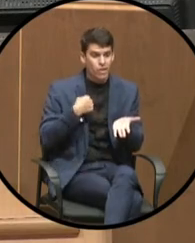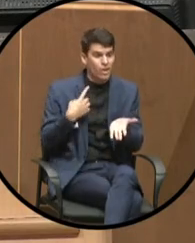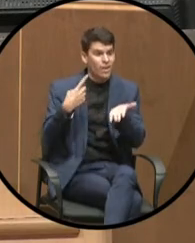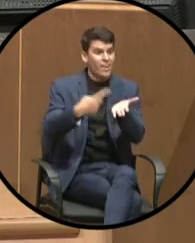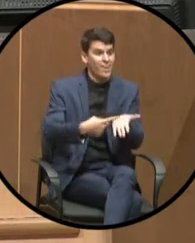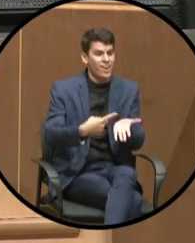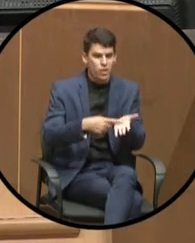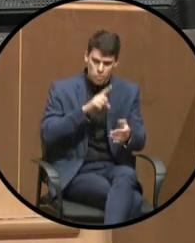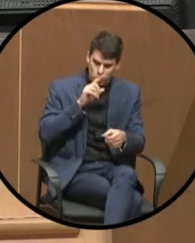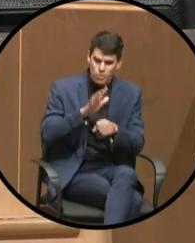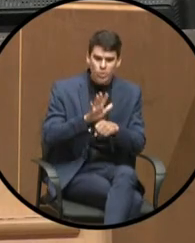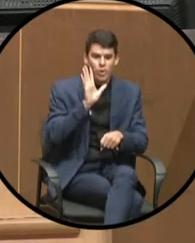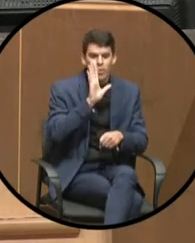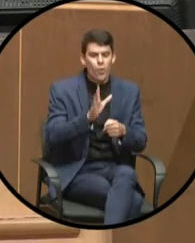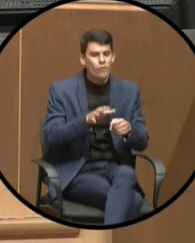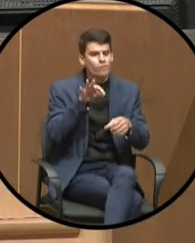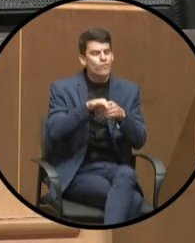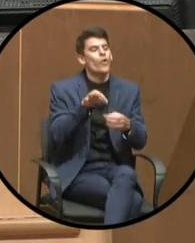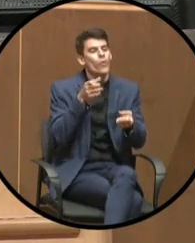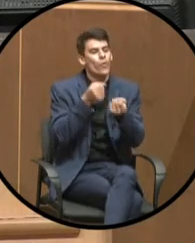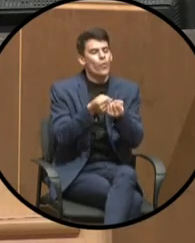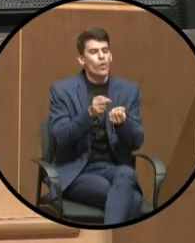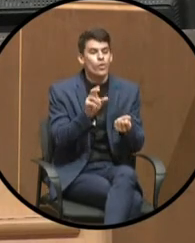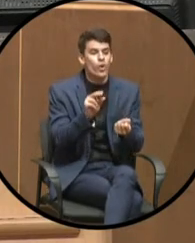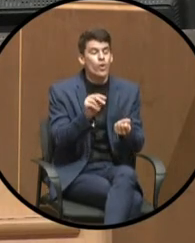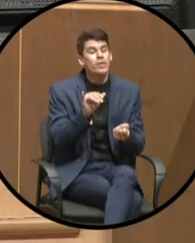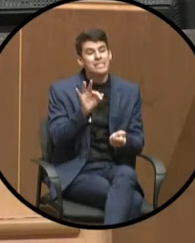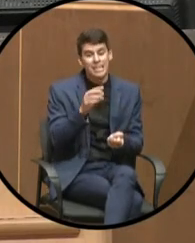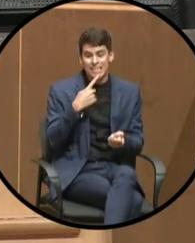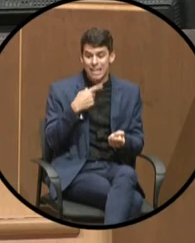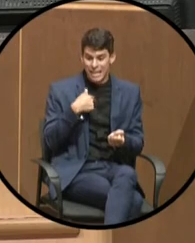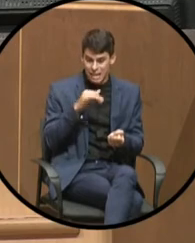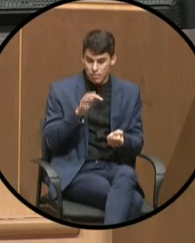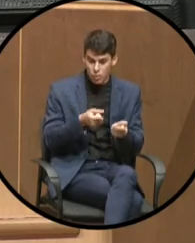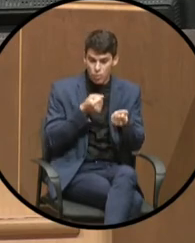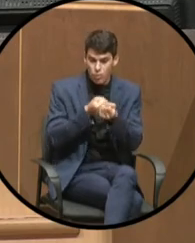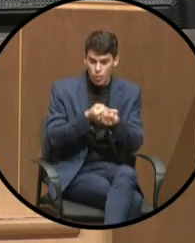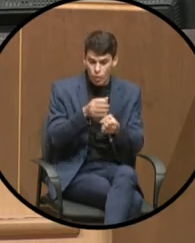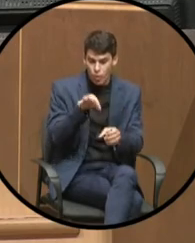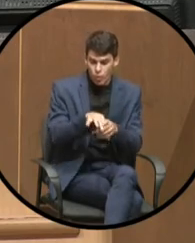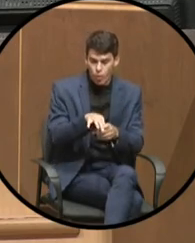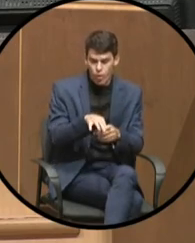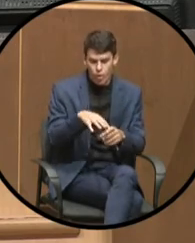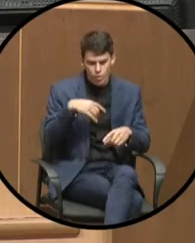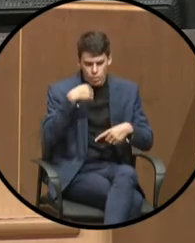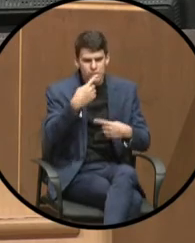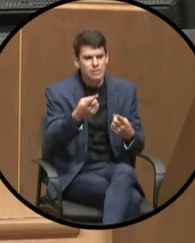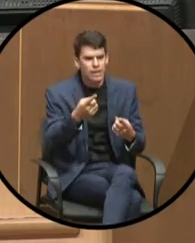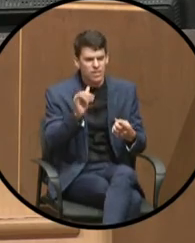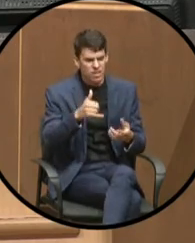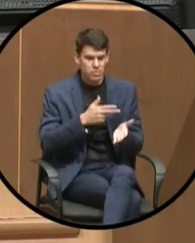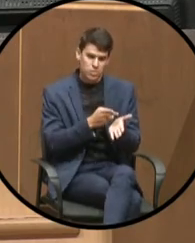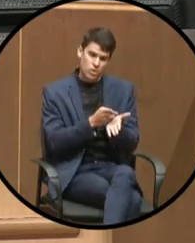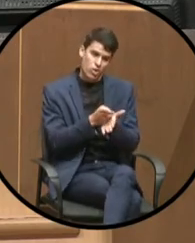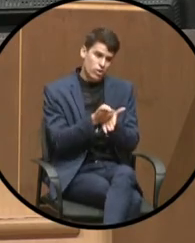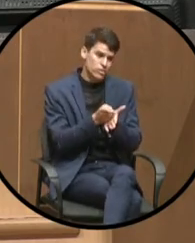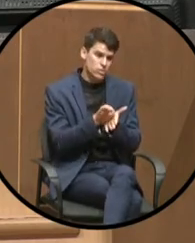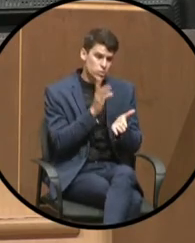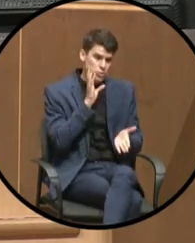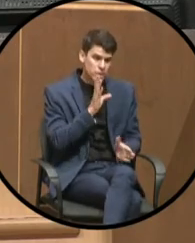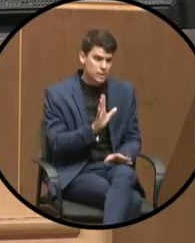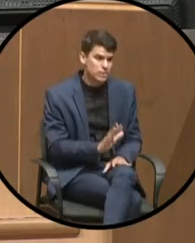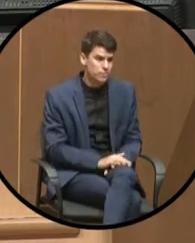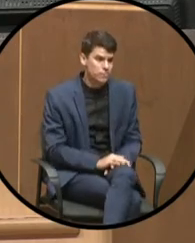forward with a promise that we're going to vote for it. We said, if we're going to vote for something, this is what we're going to vote for. So I want to be honest with you